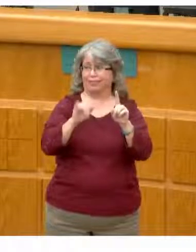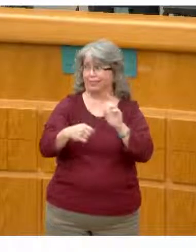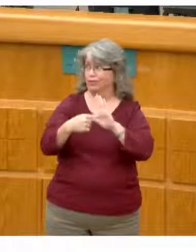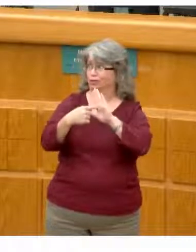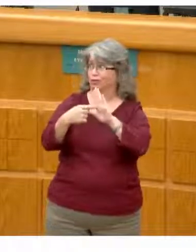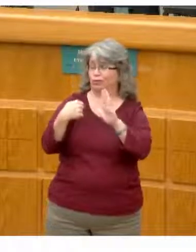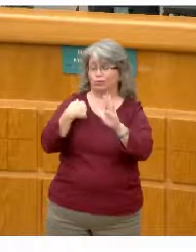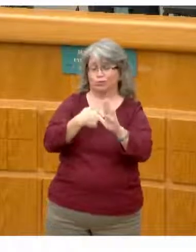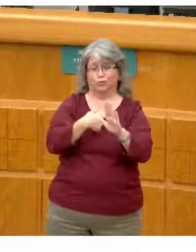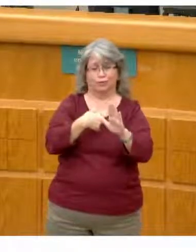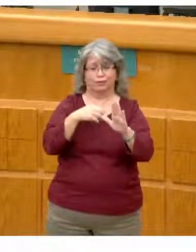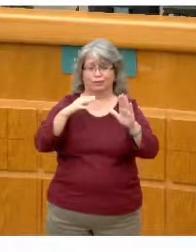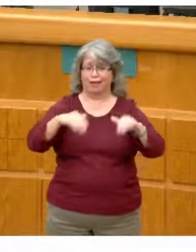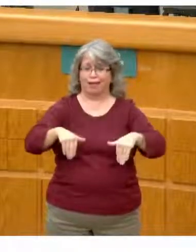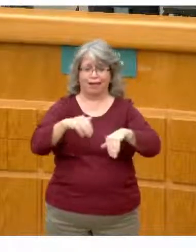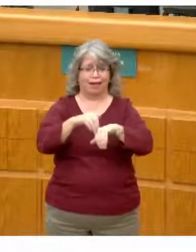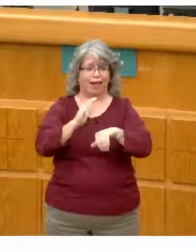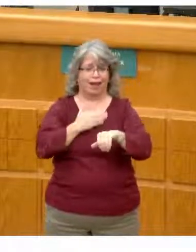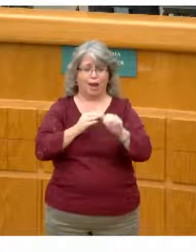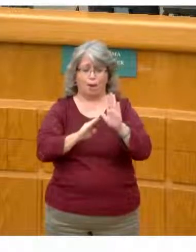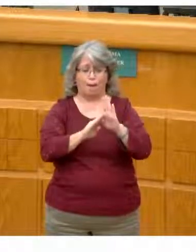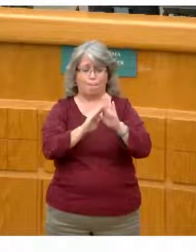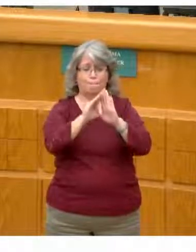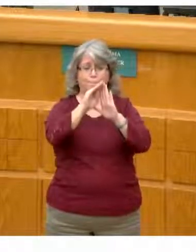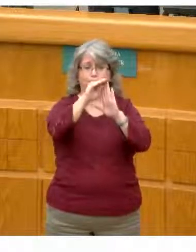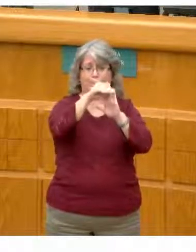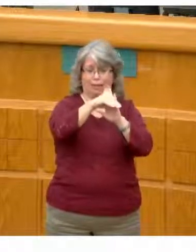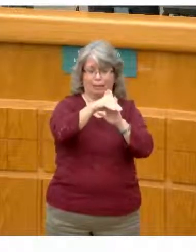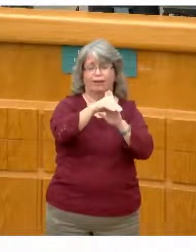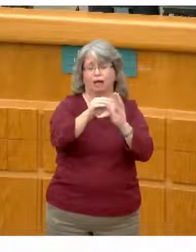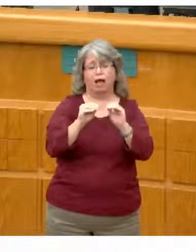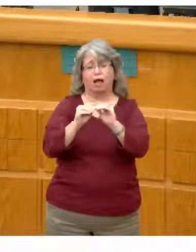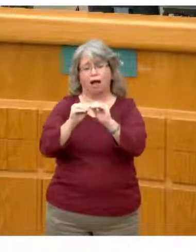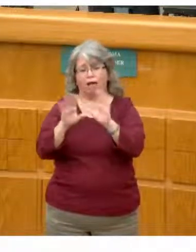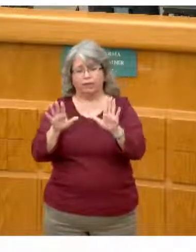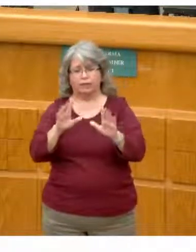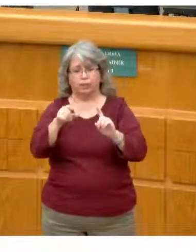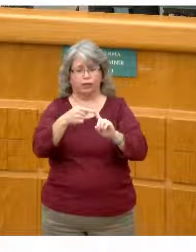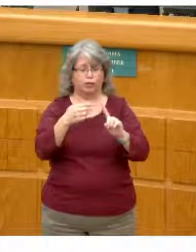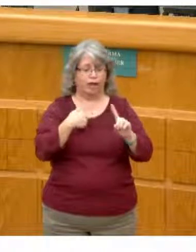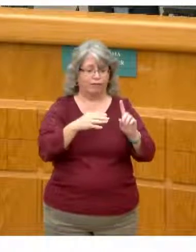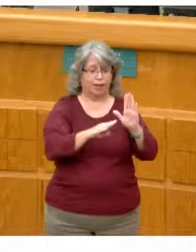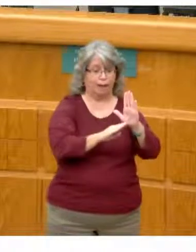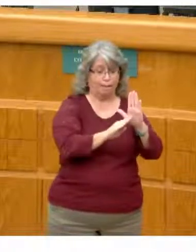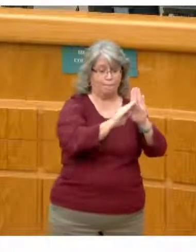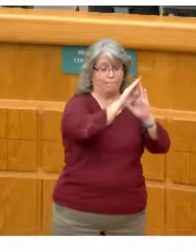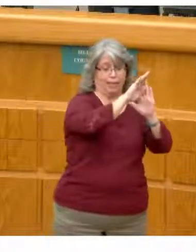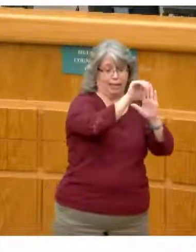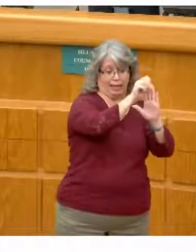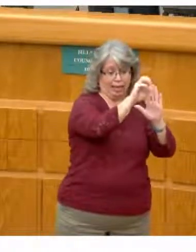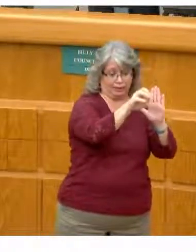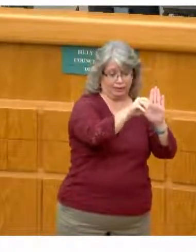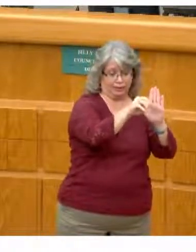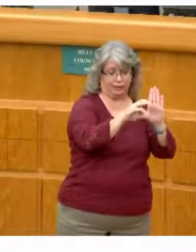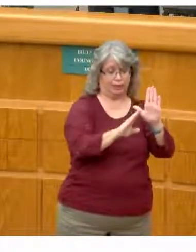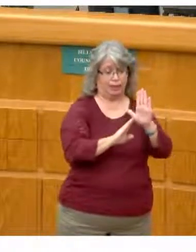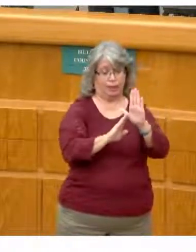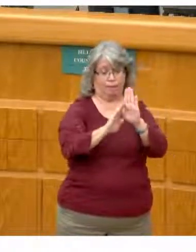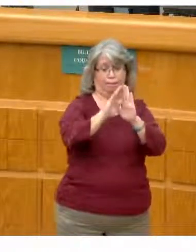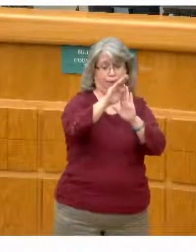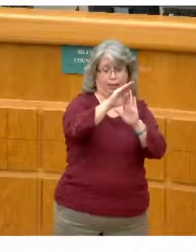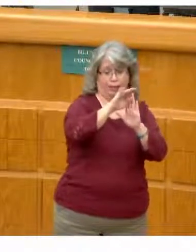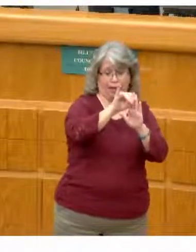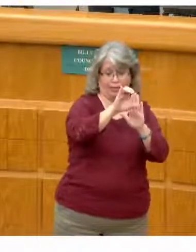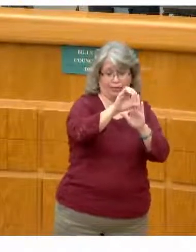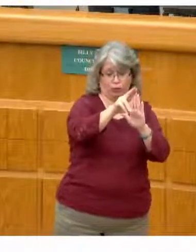and fatalities would logically follow. The peak in fatalities would logically follow the peak in ICUs due to